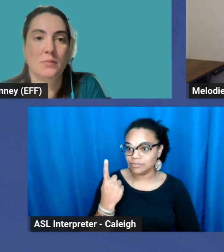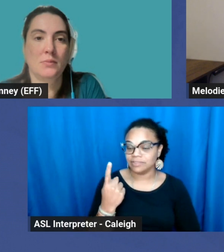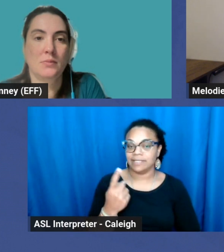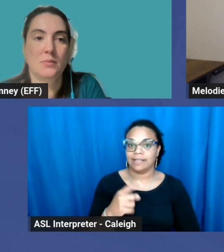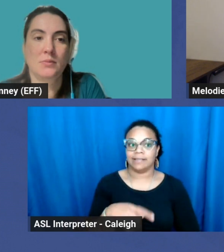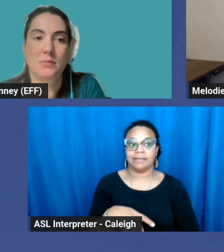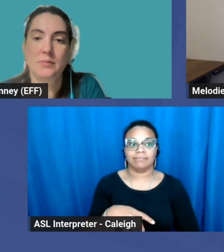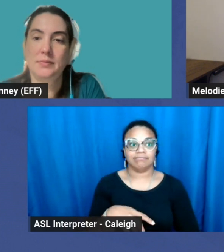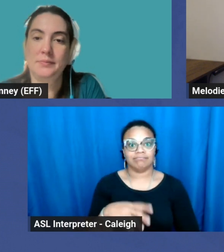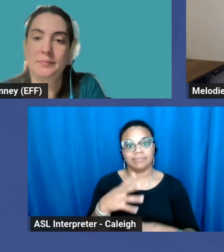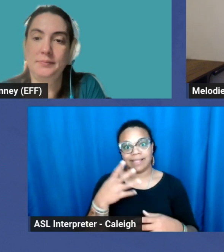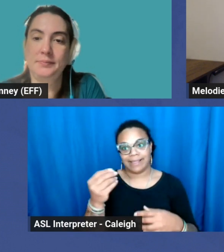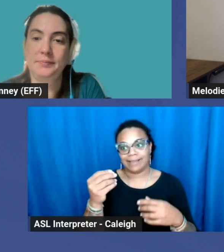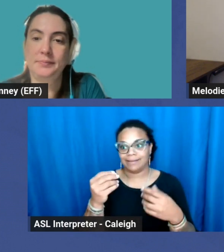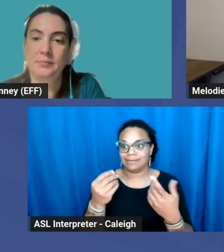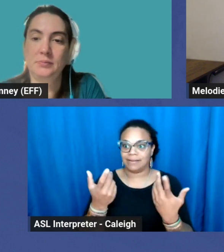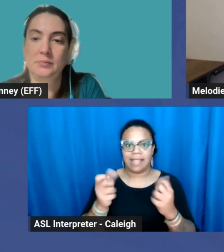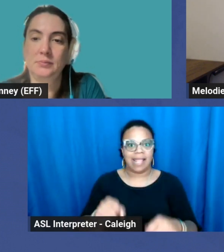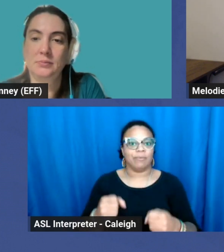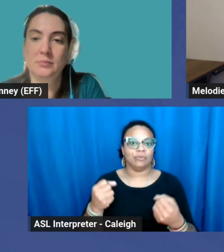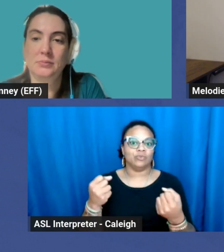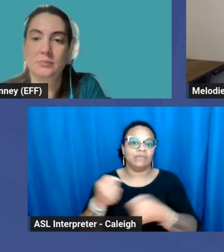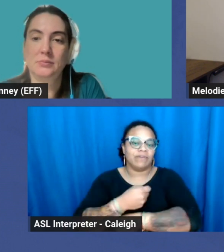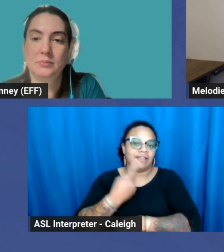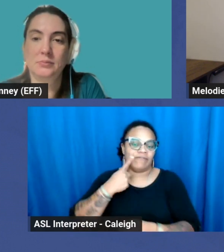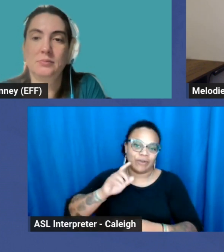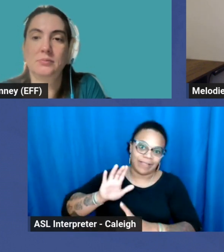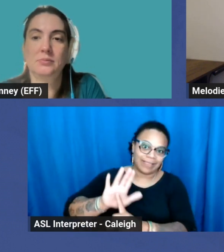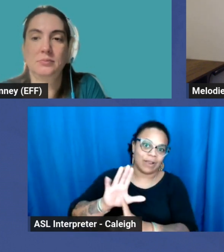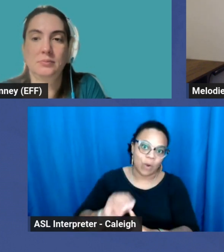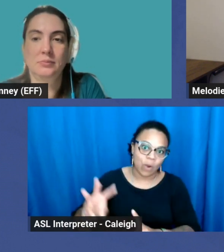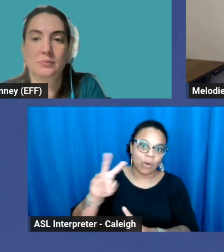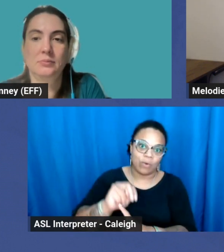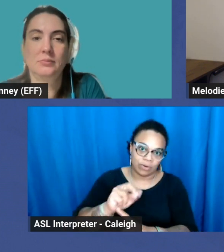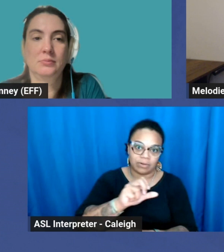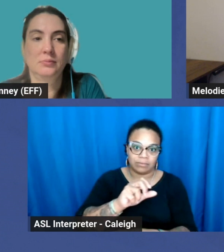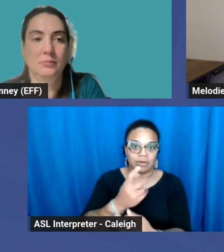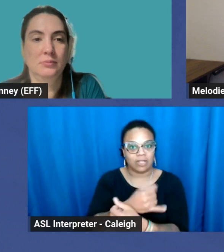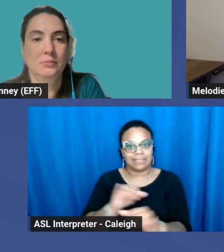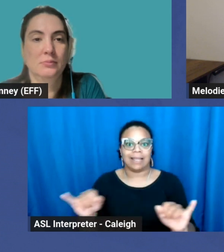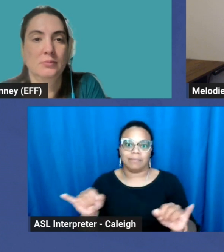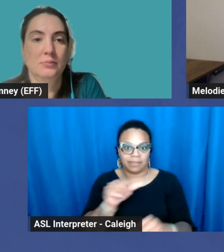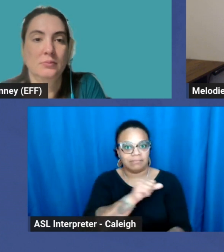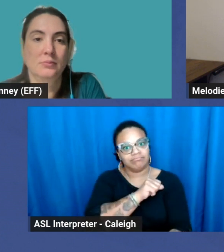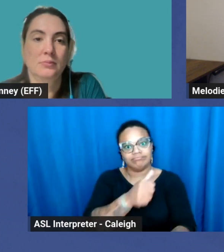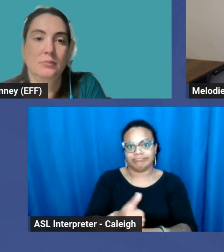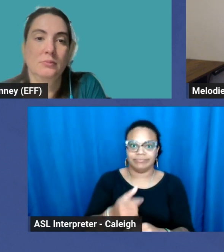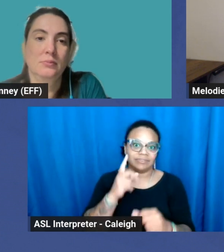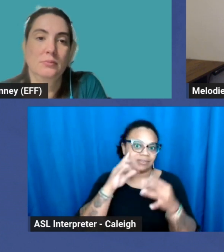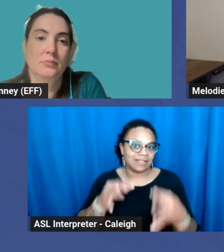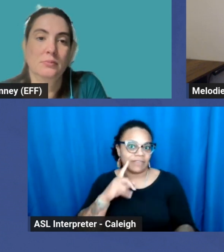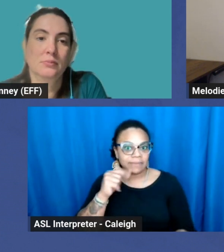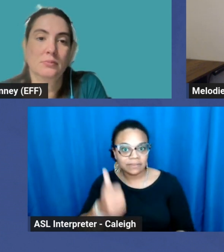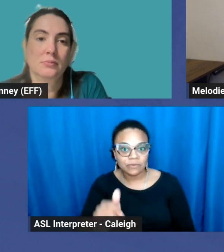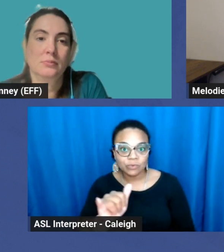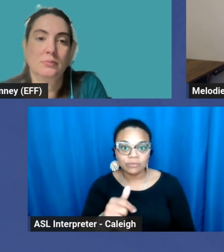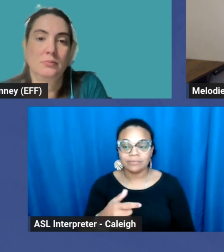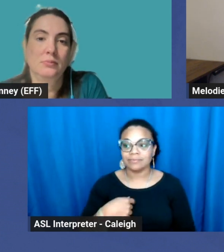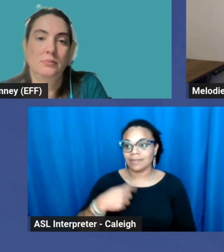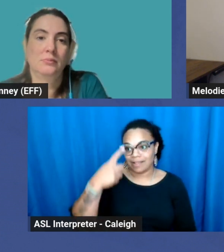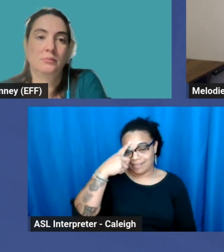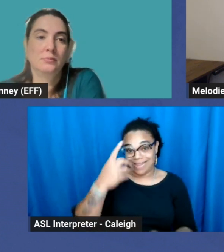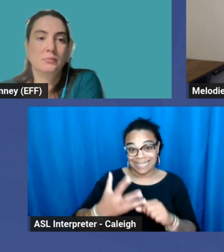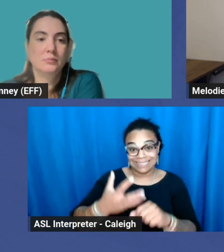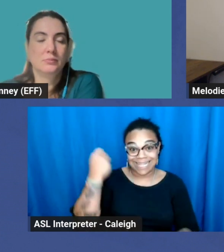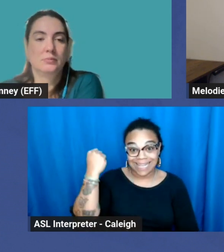to fight for their own autonomy as well. And so I think taking away resources or